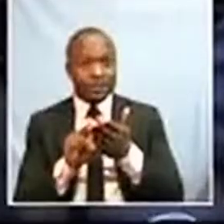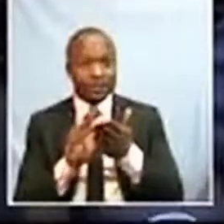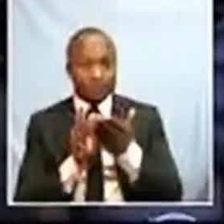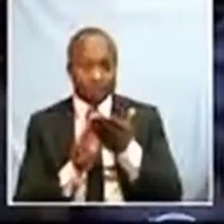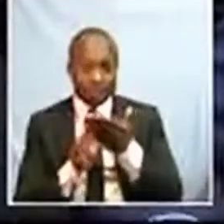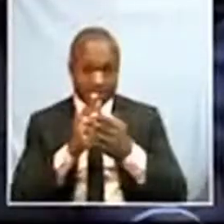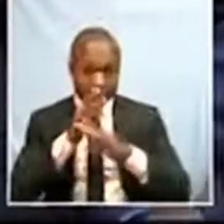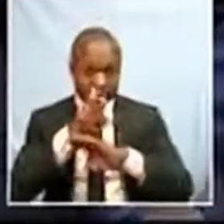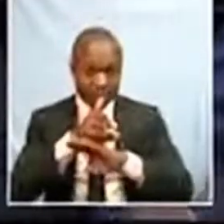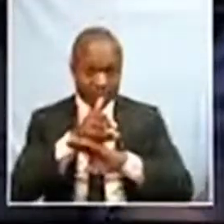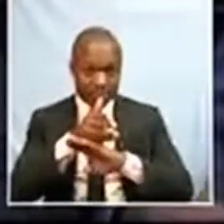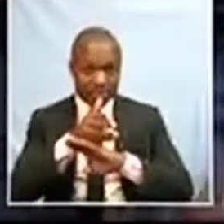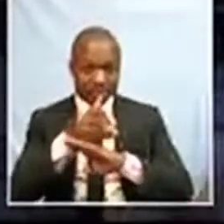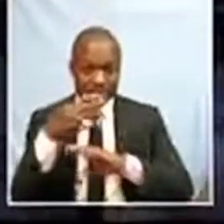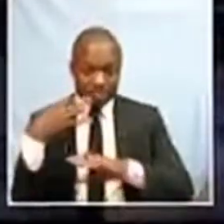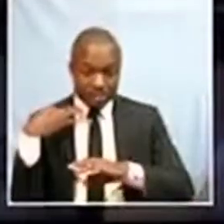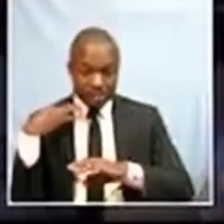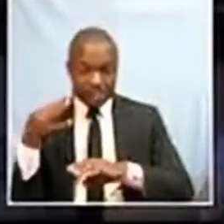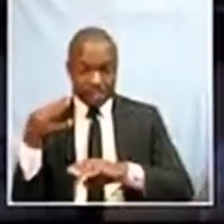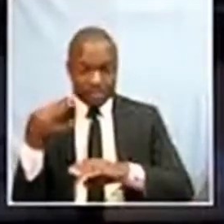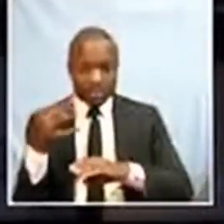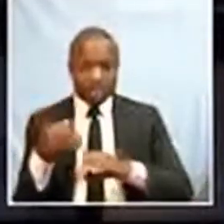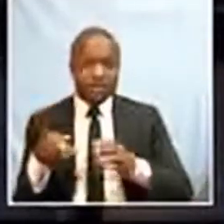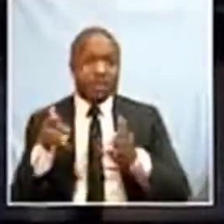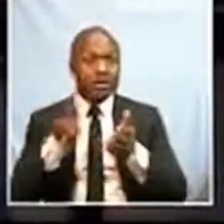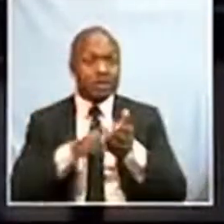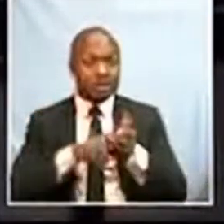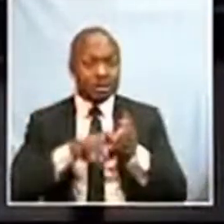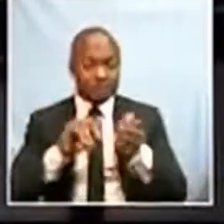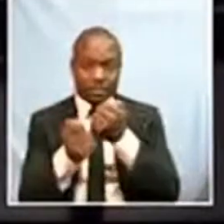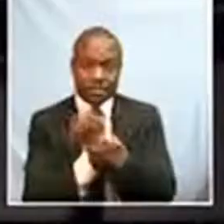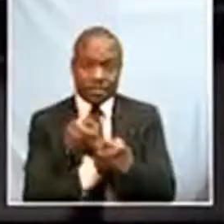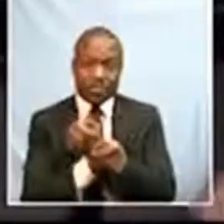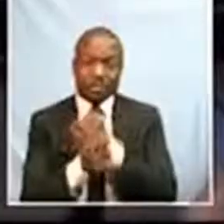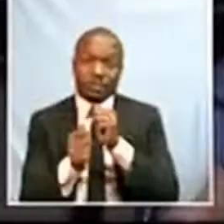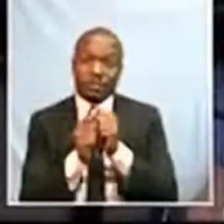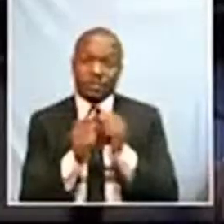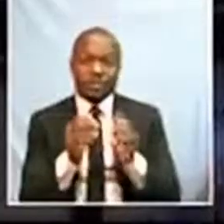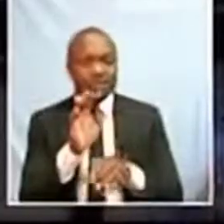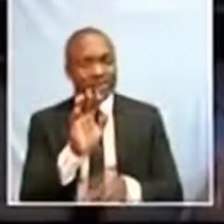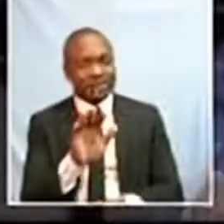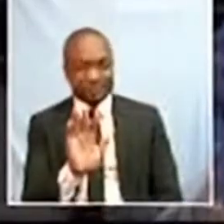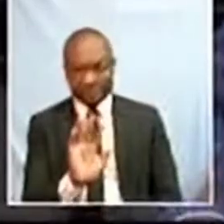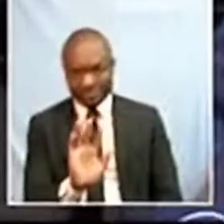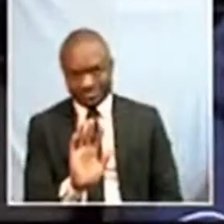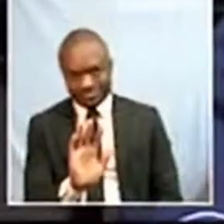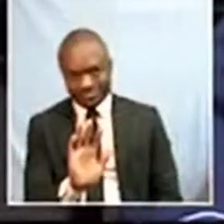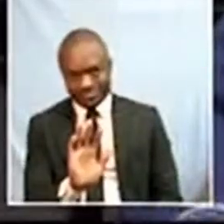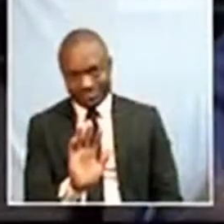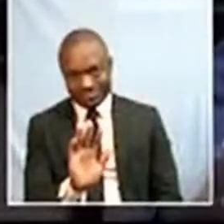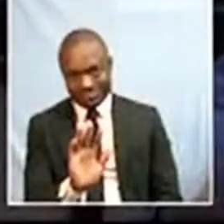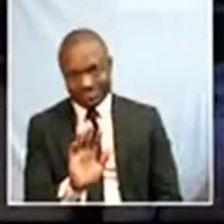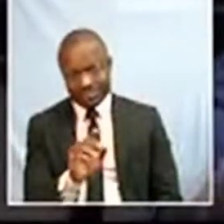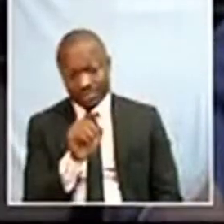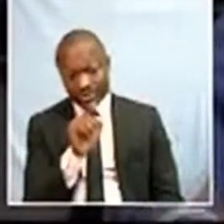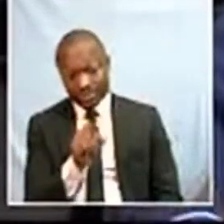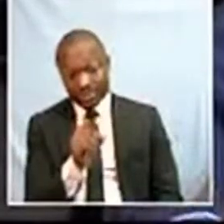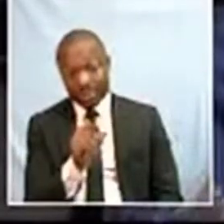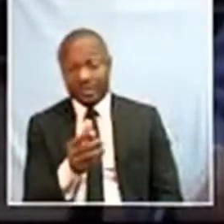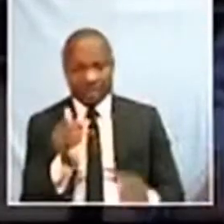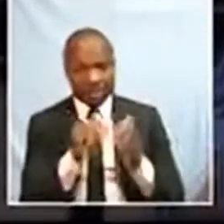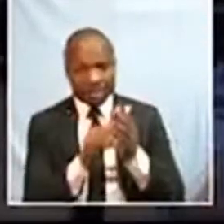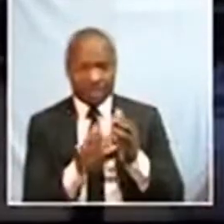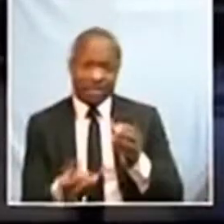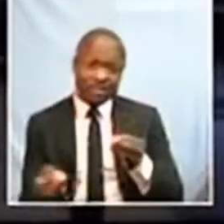after our application for revaluation. And without going there, yes, Director, because that is again